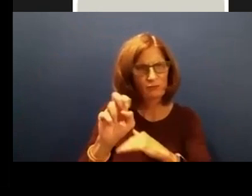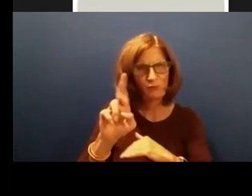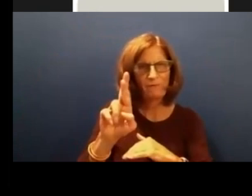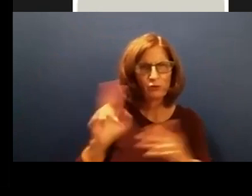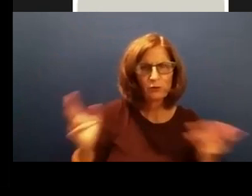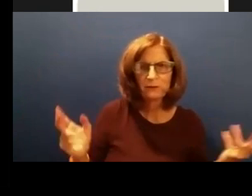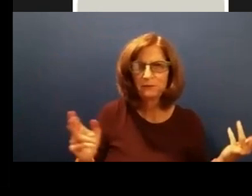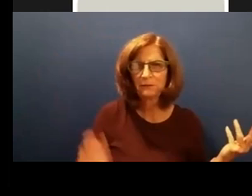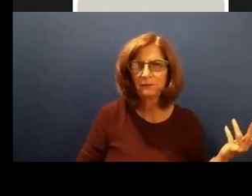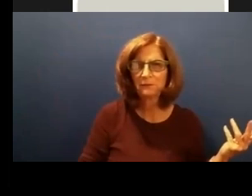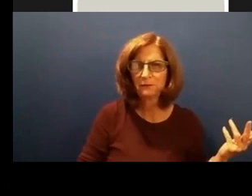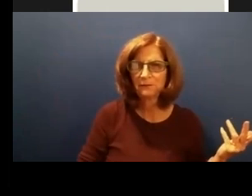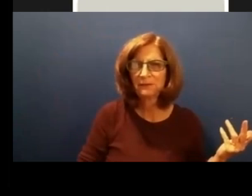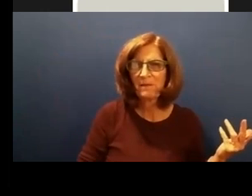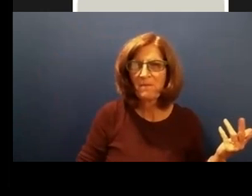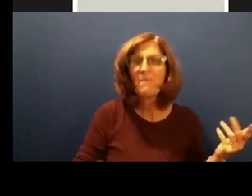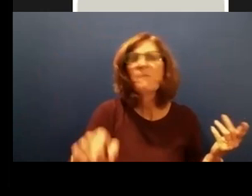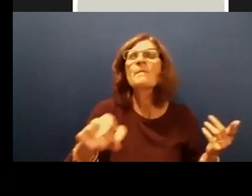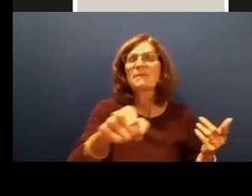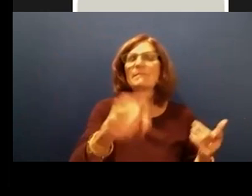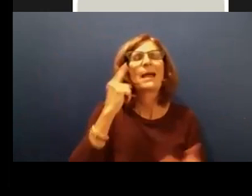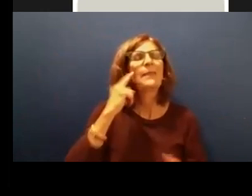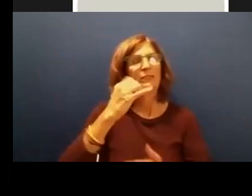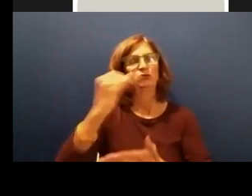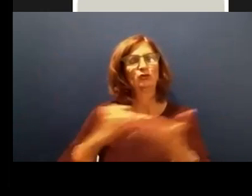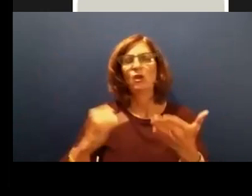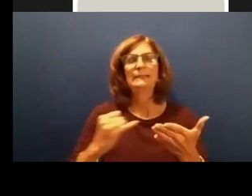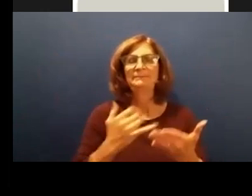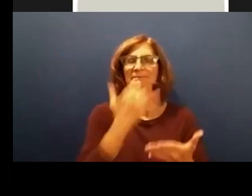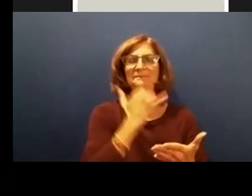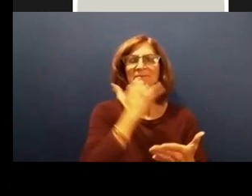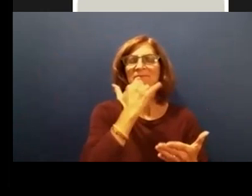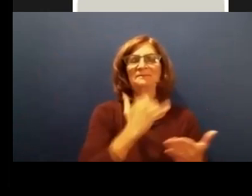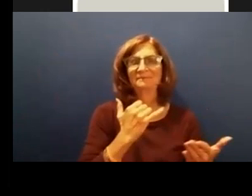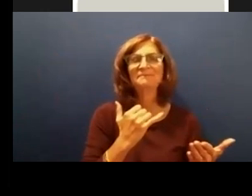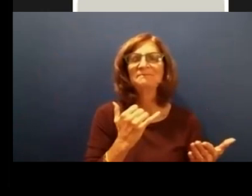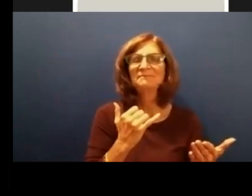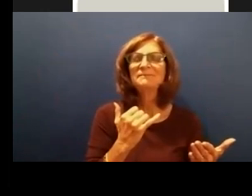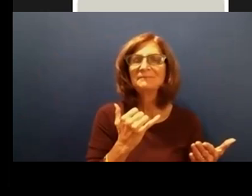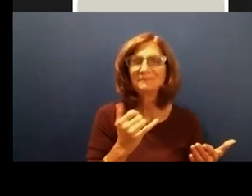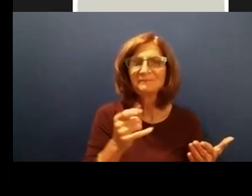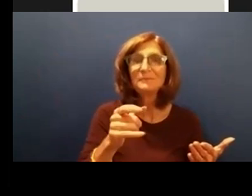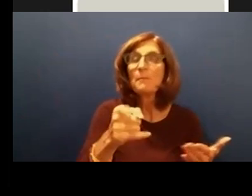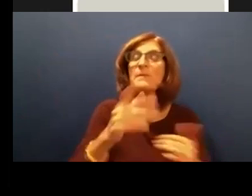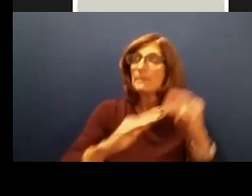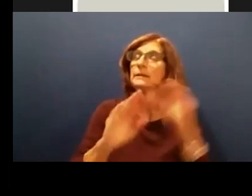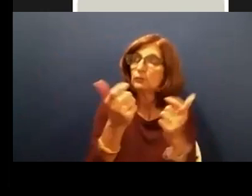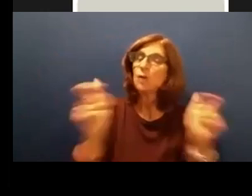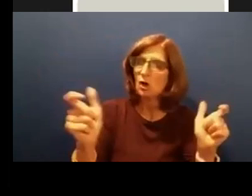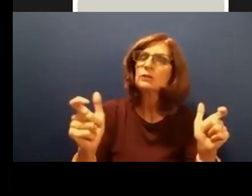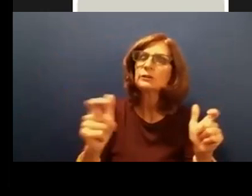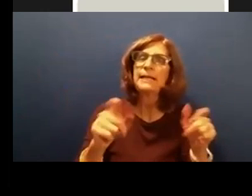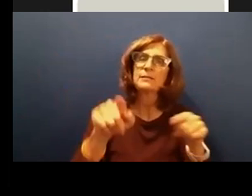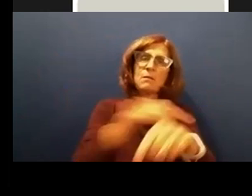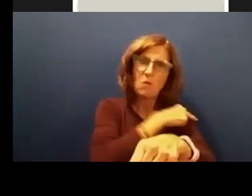Yeah, I think the perspective and the rendering is a little misleading. It is a long building, it is a large building, but it's